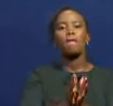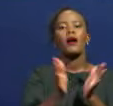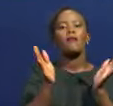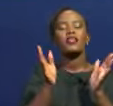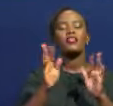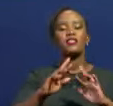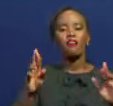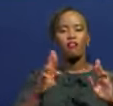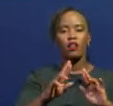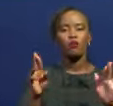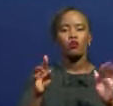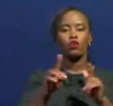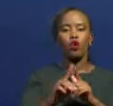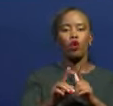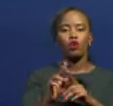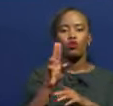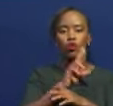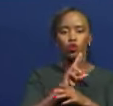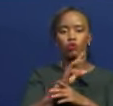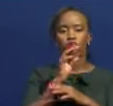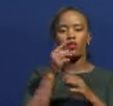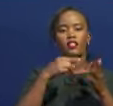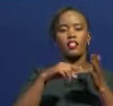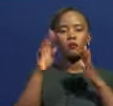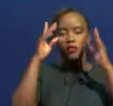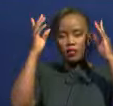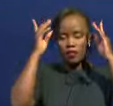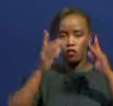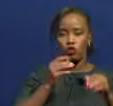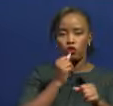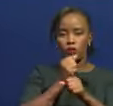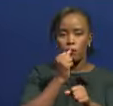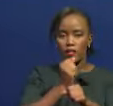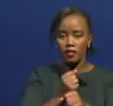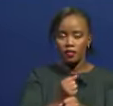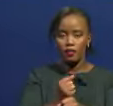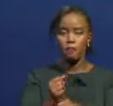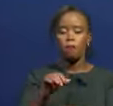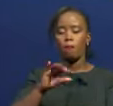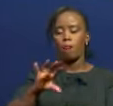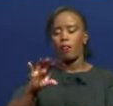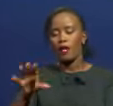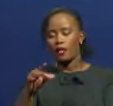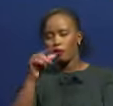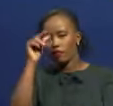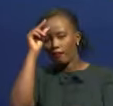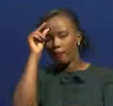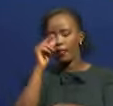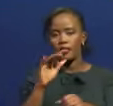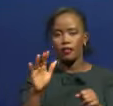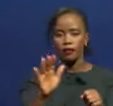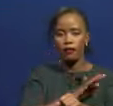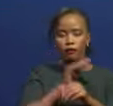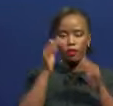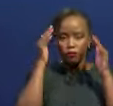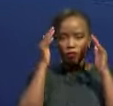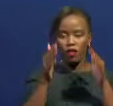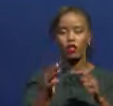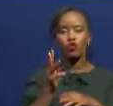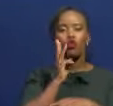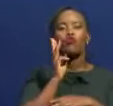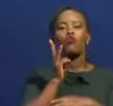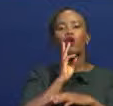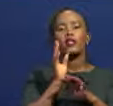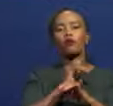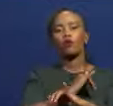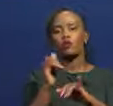used for timely decision-making. That the county governments fully exercise their mandate of soil and water conservation and